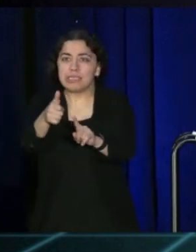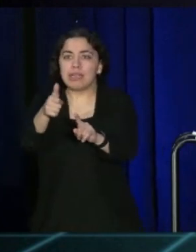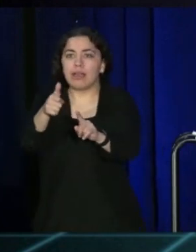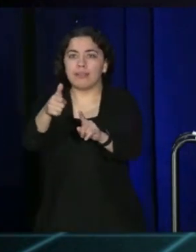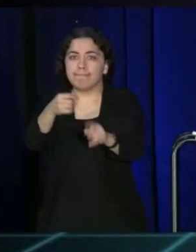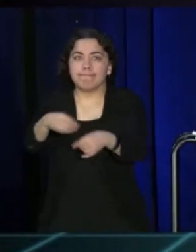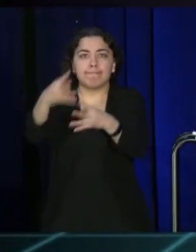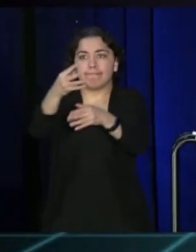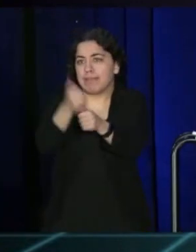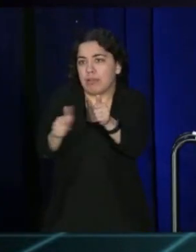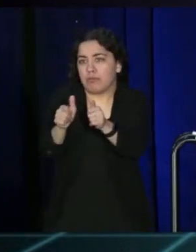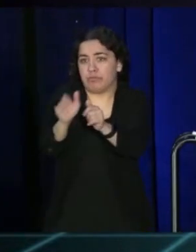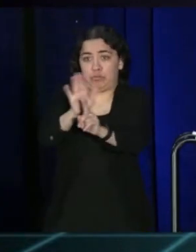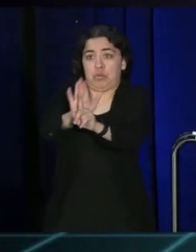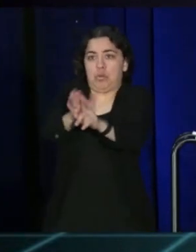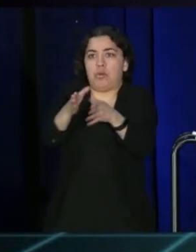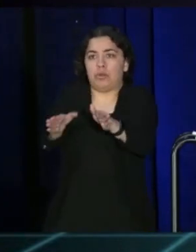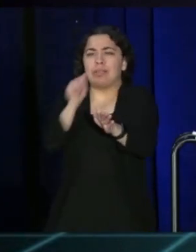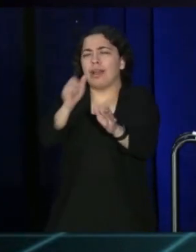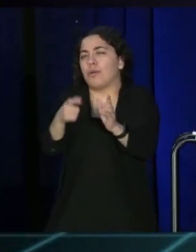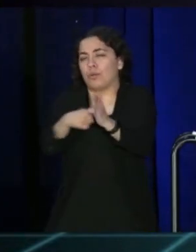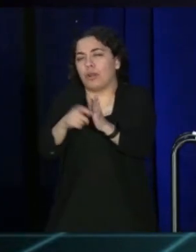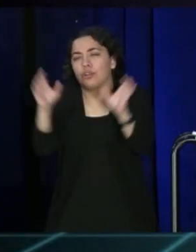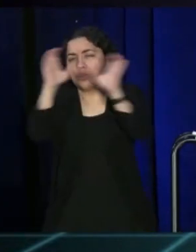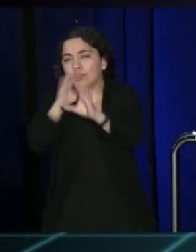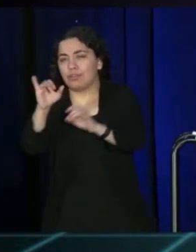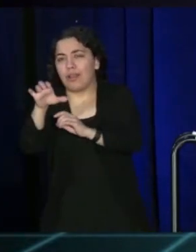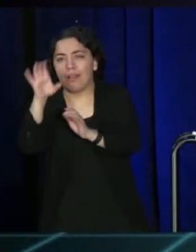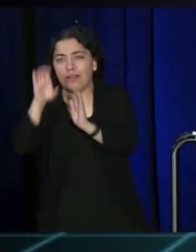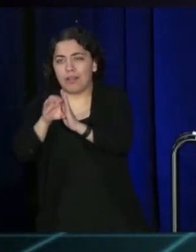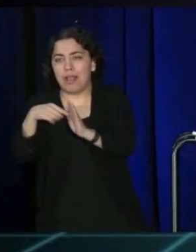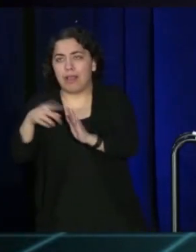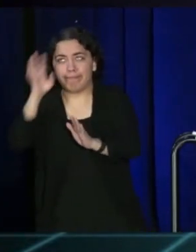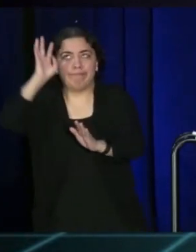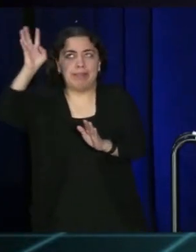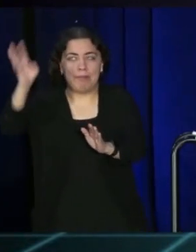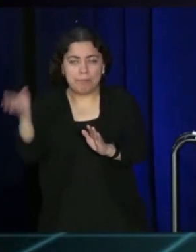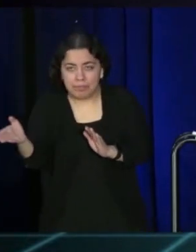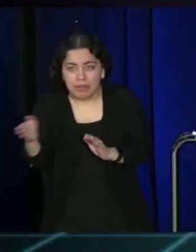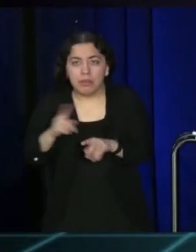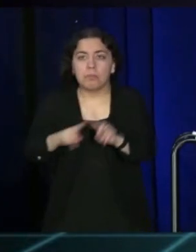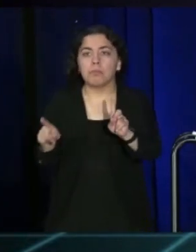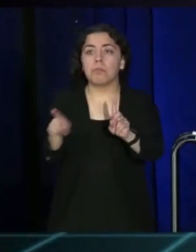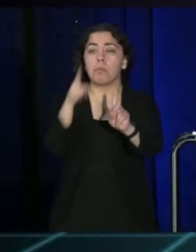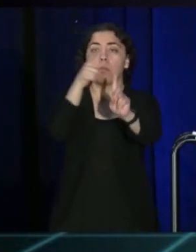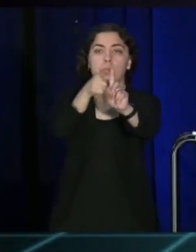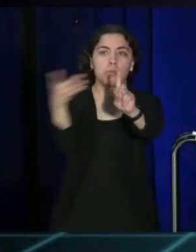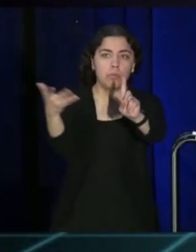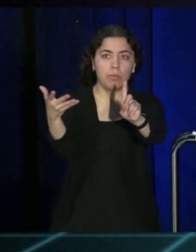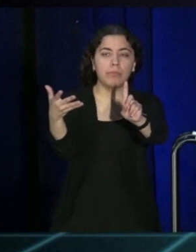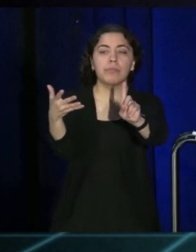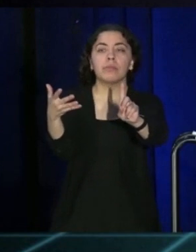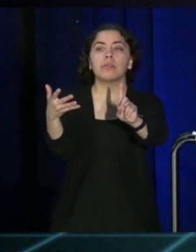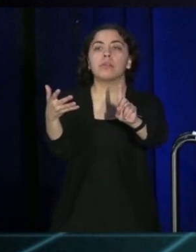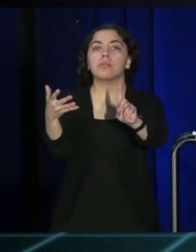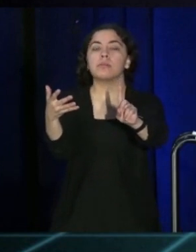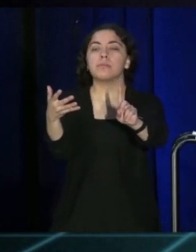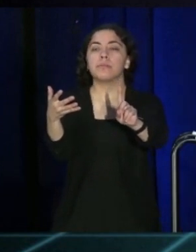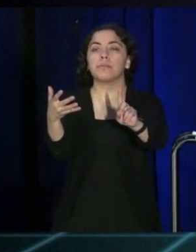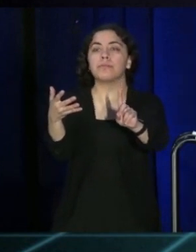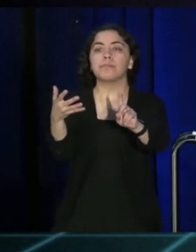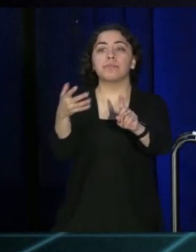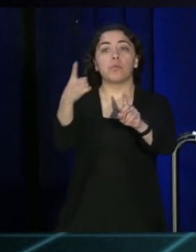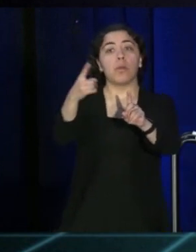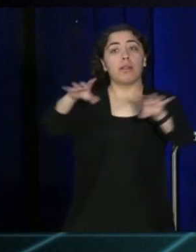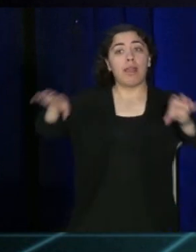you do that. You don't have to use a search icon thing. I made that up. But the point is, you have an action to results, because that's where it